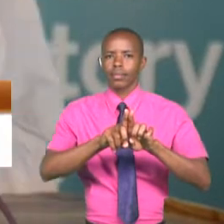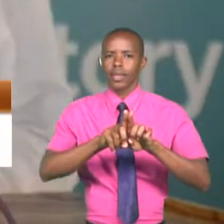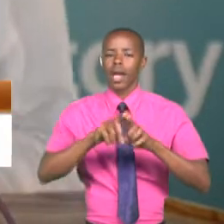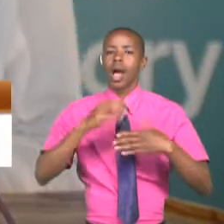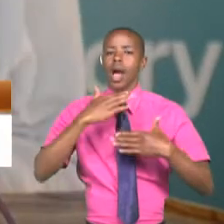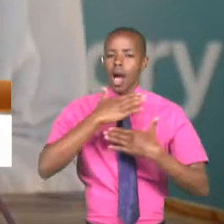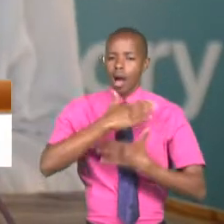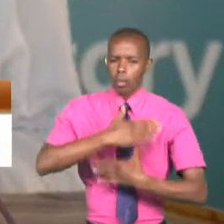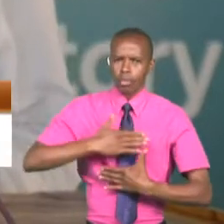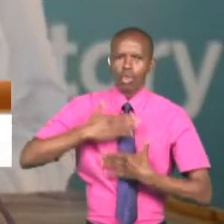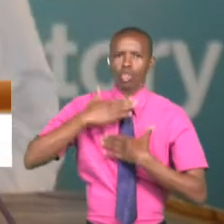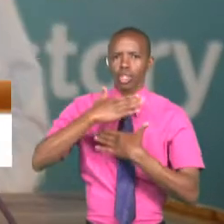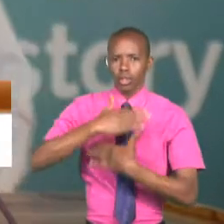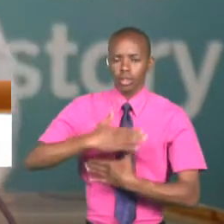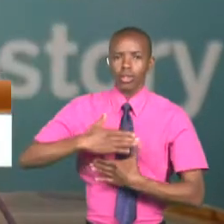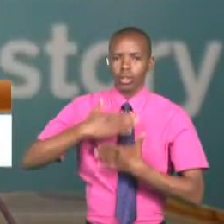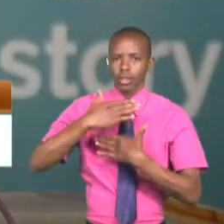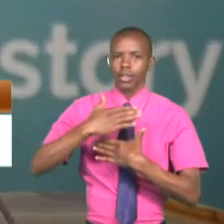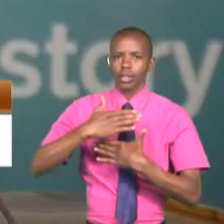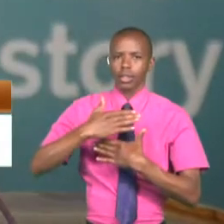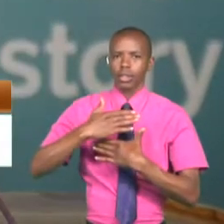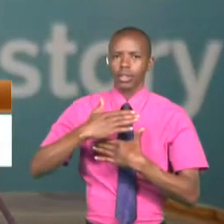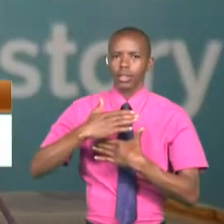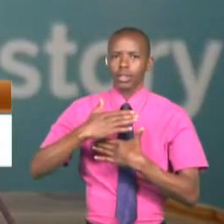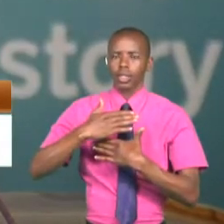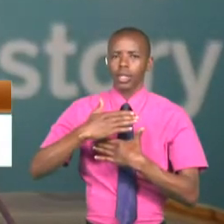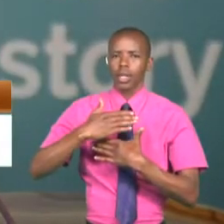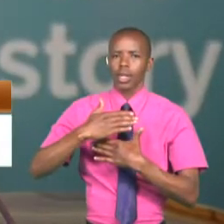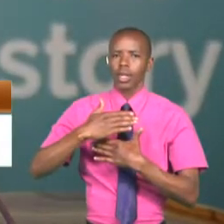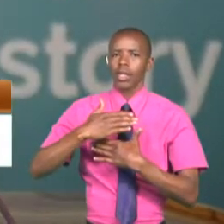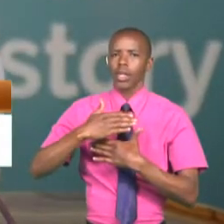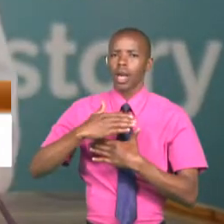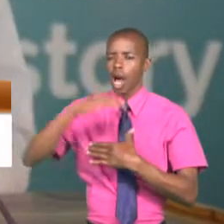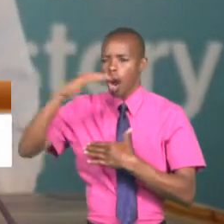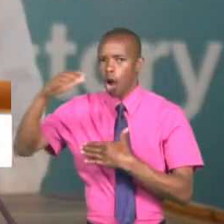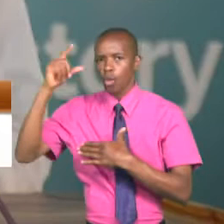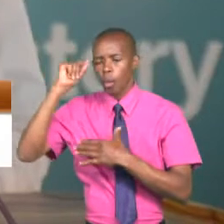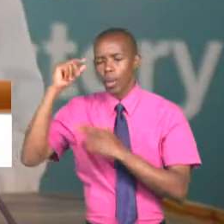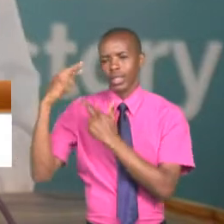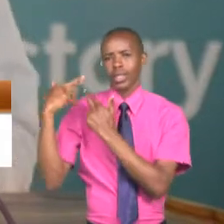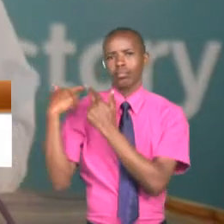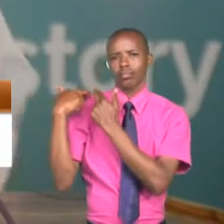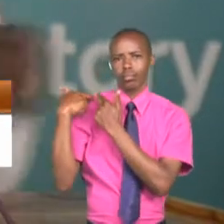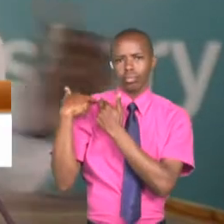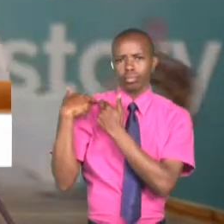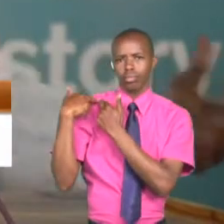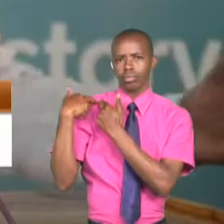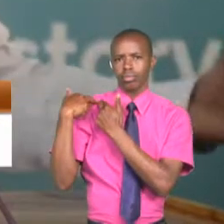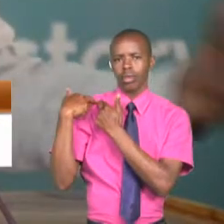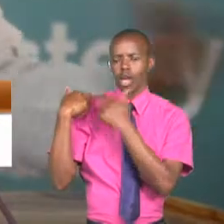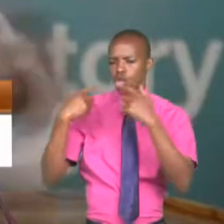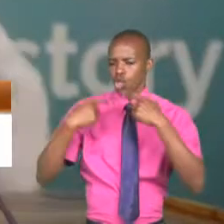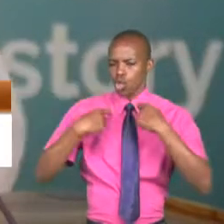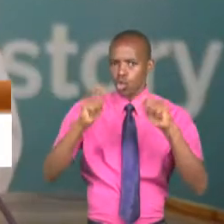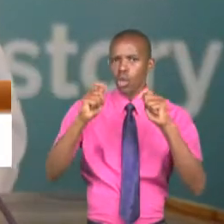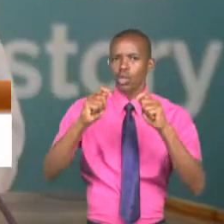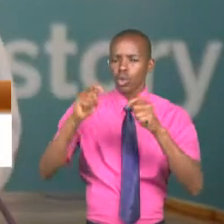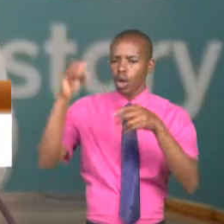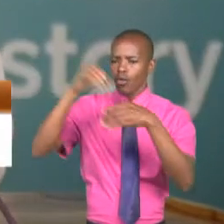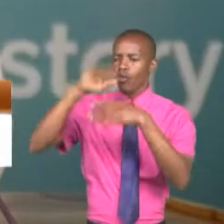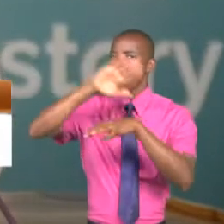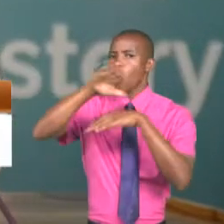appreciate the role played by Jumuiya Counties of Pwani in trying to bring in all those